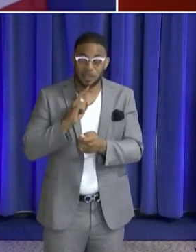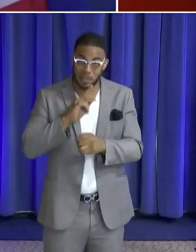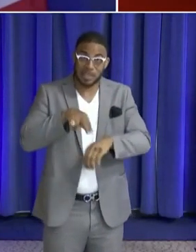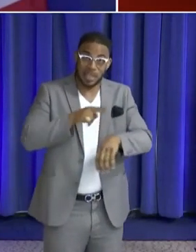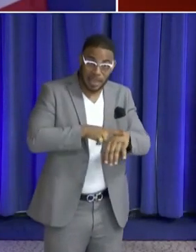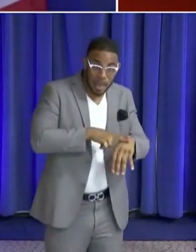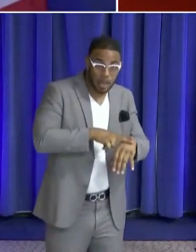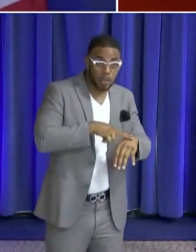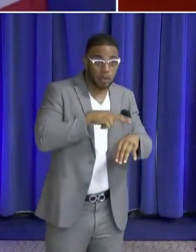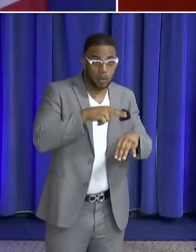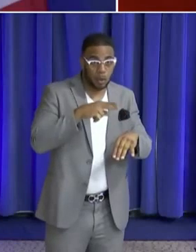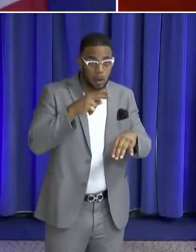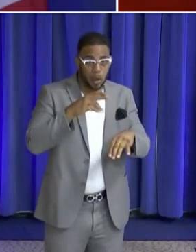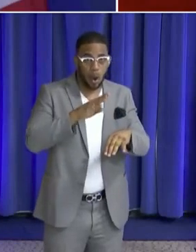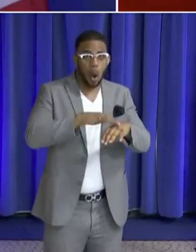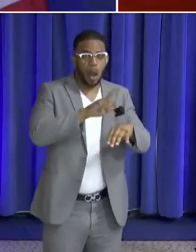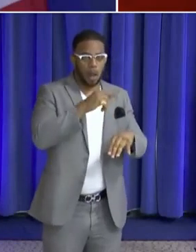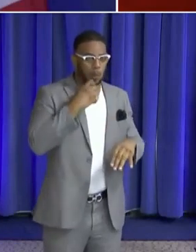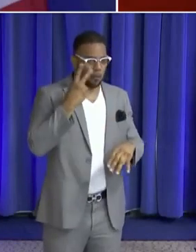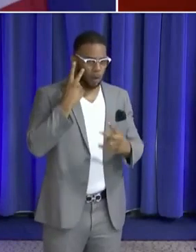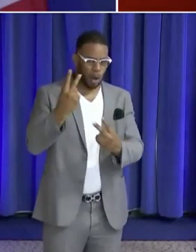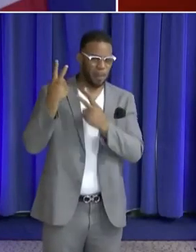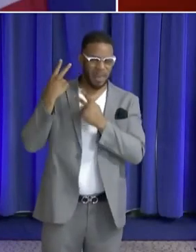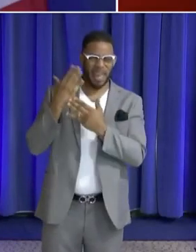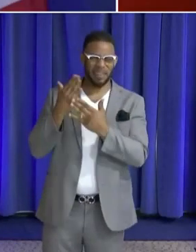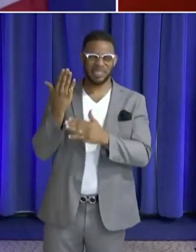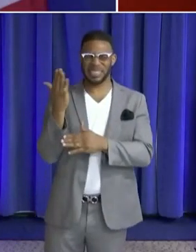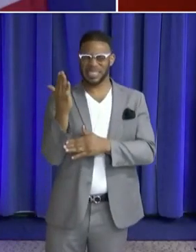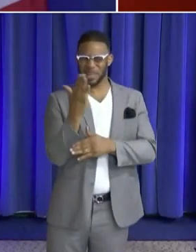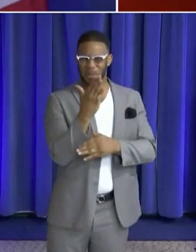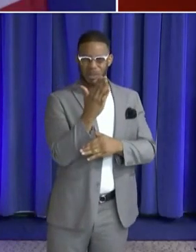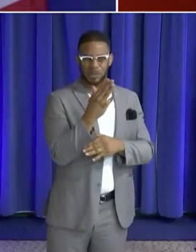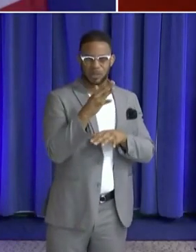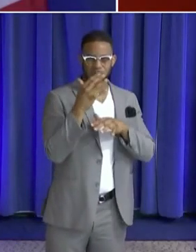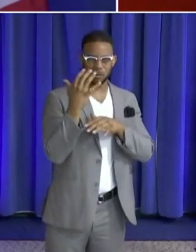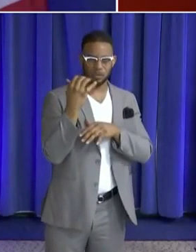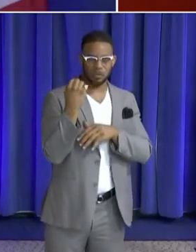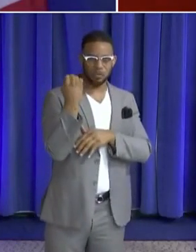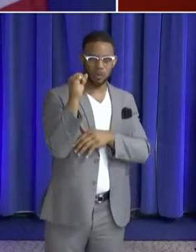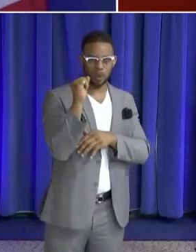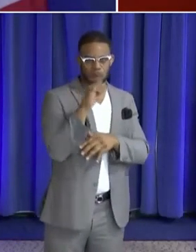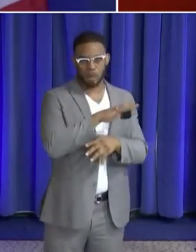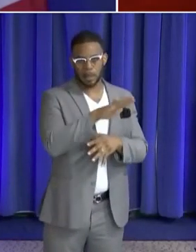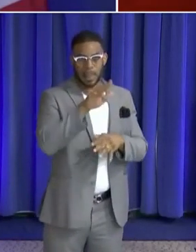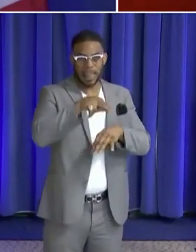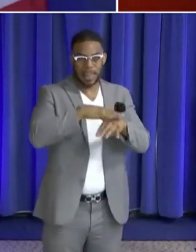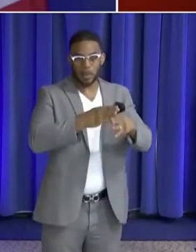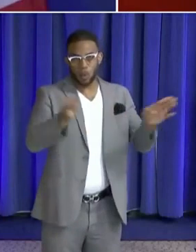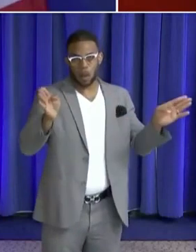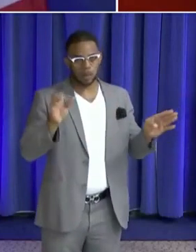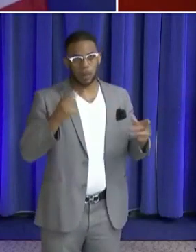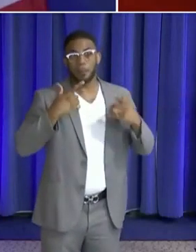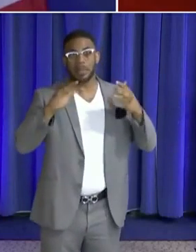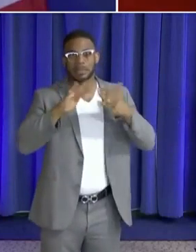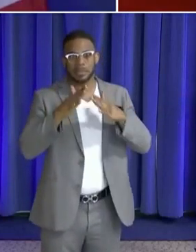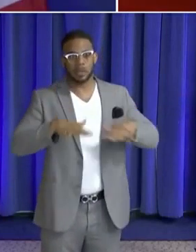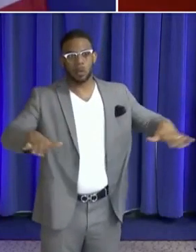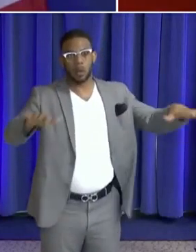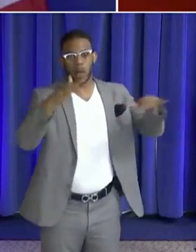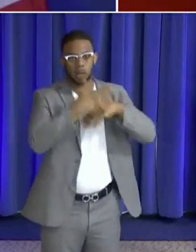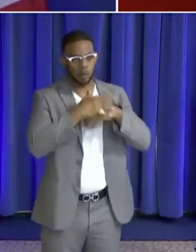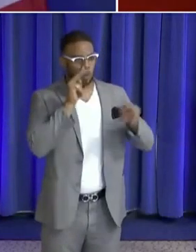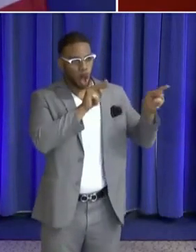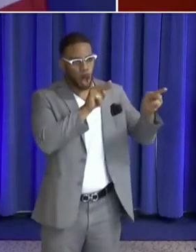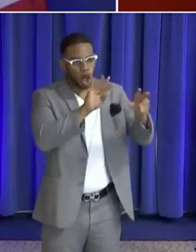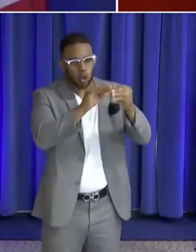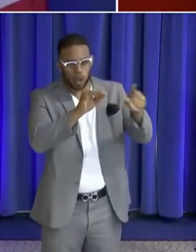national call out. So you can look back at, we've had similar demonstrations across that were nationwide, so big cities across the country.